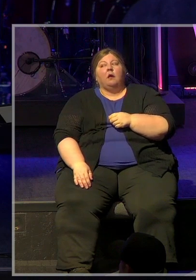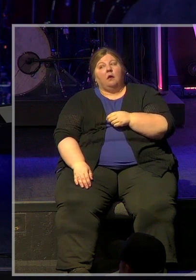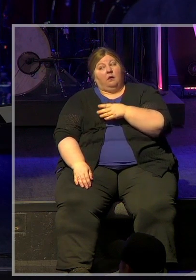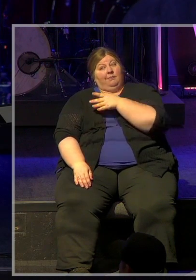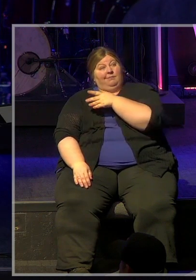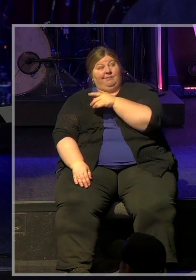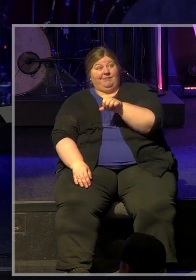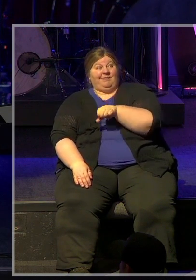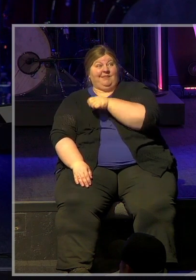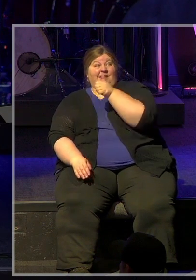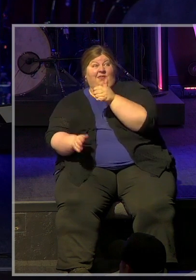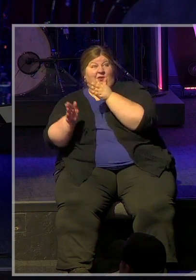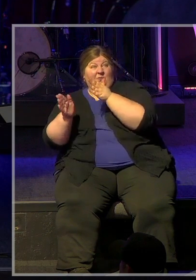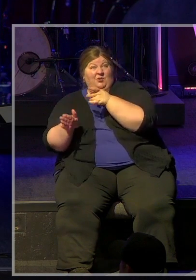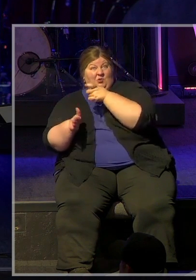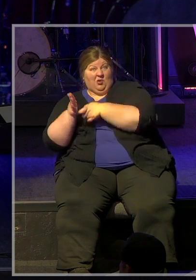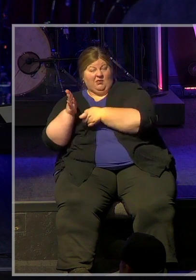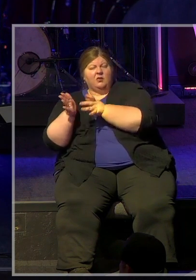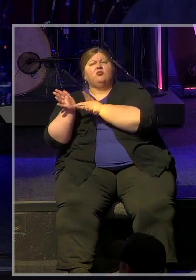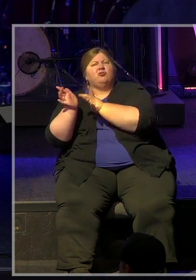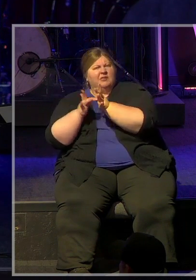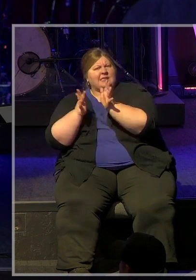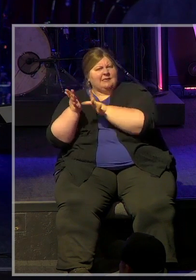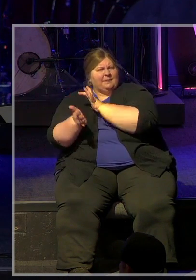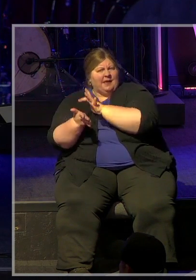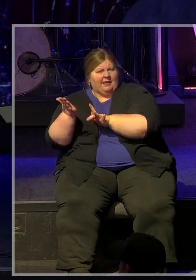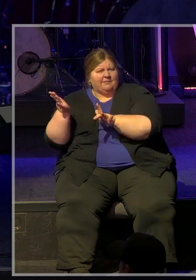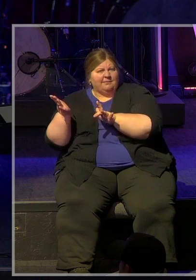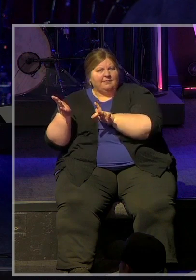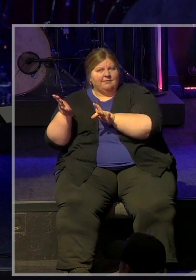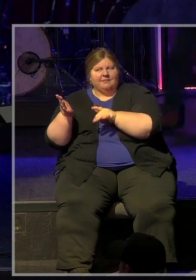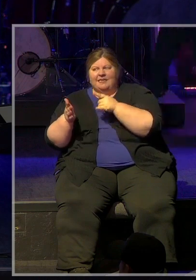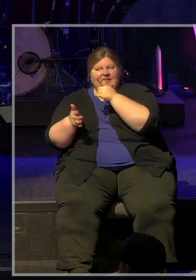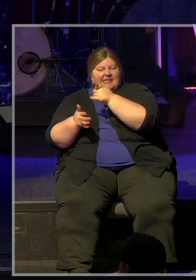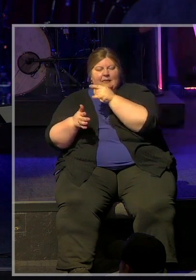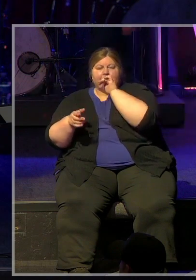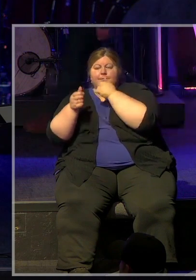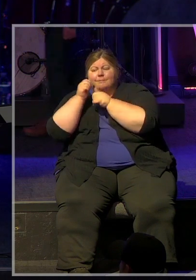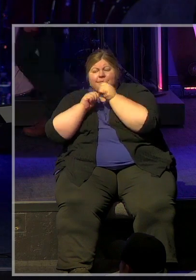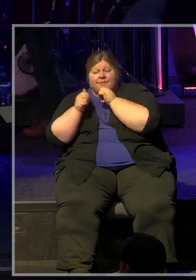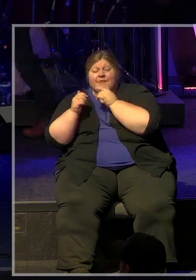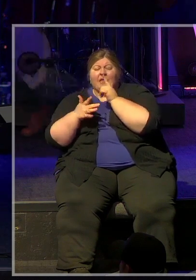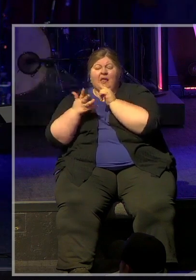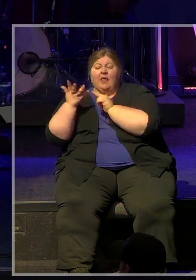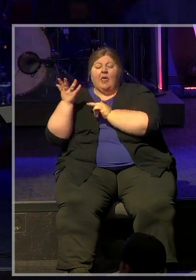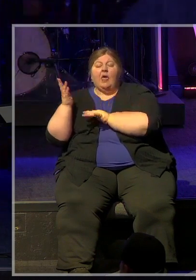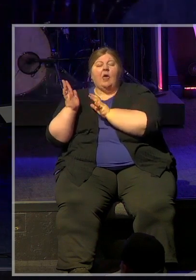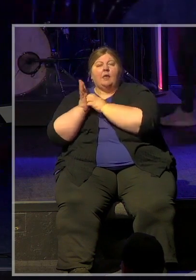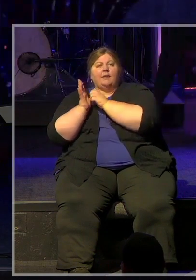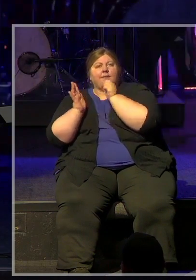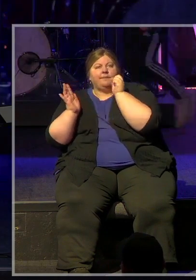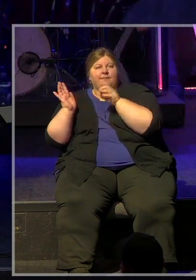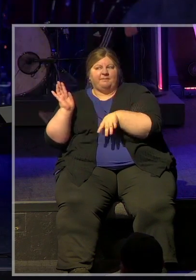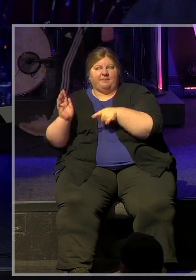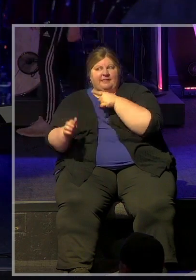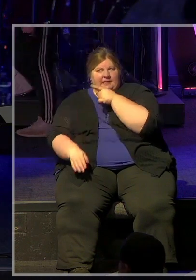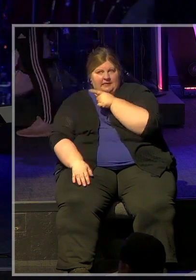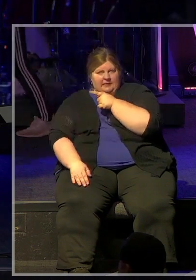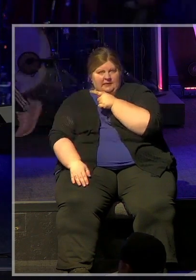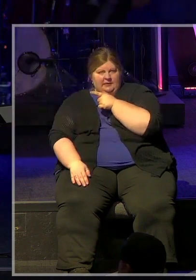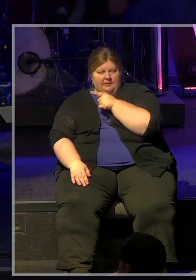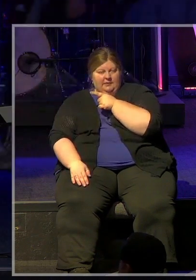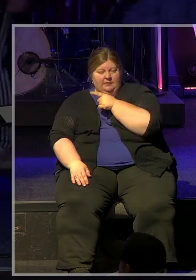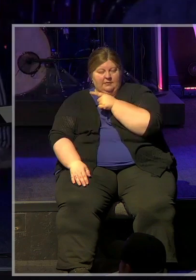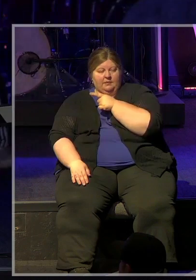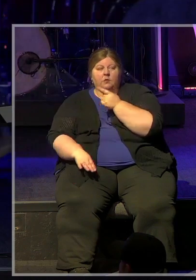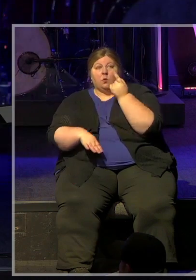cost. Jesus paid for it. He paid for it. So there was a day that this took